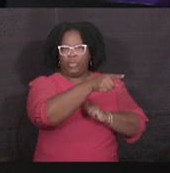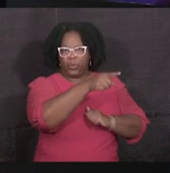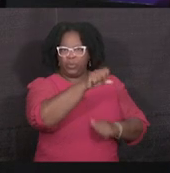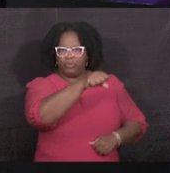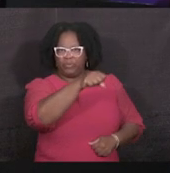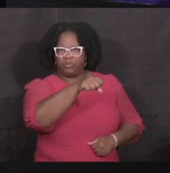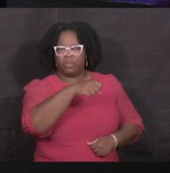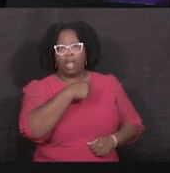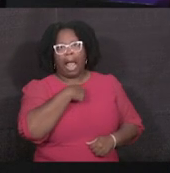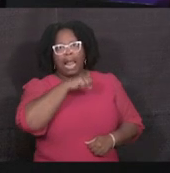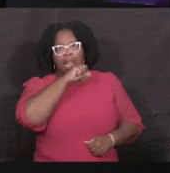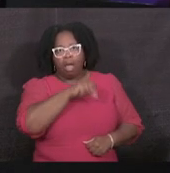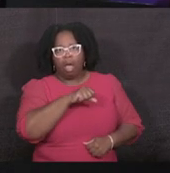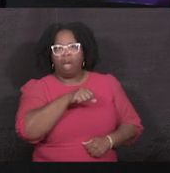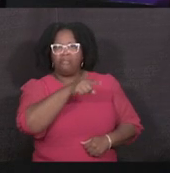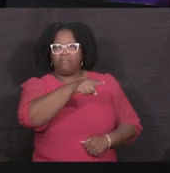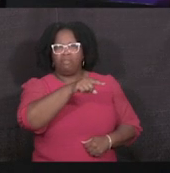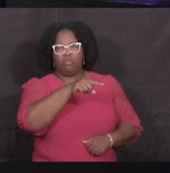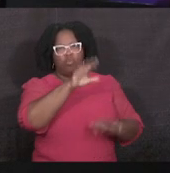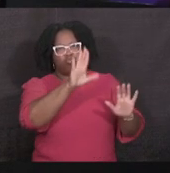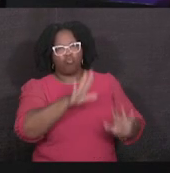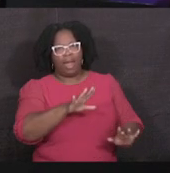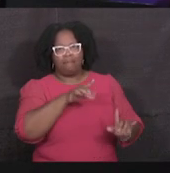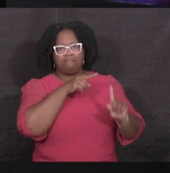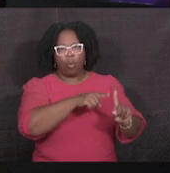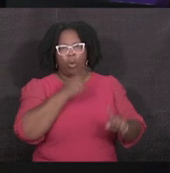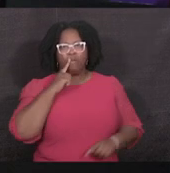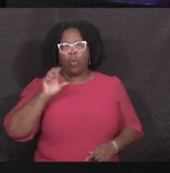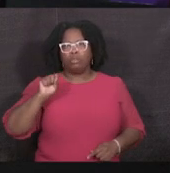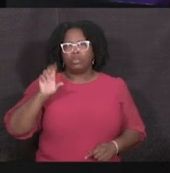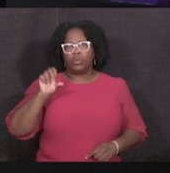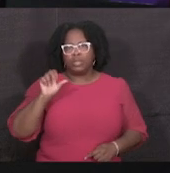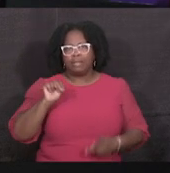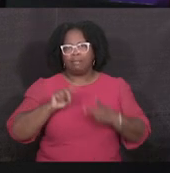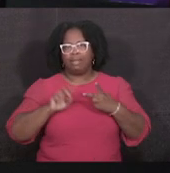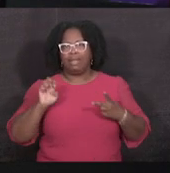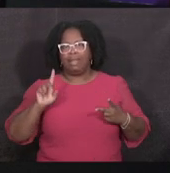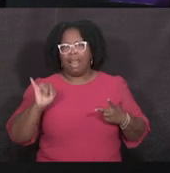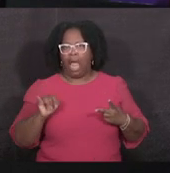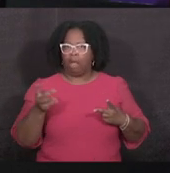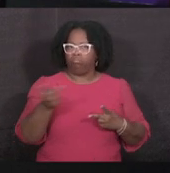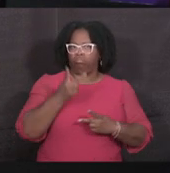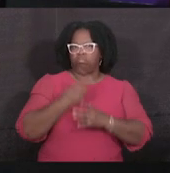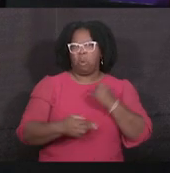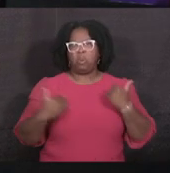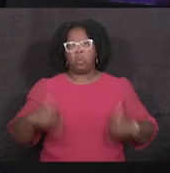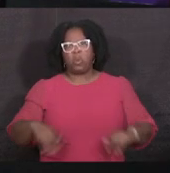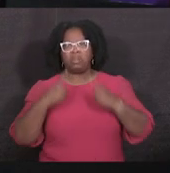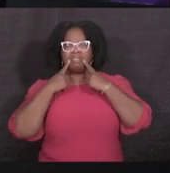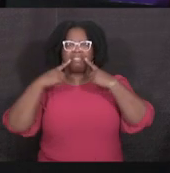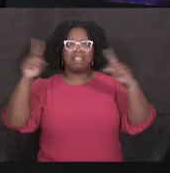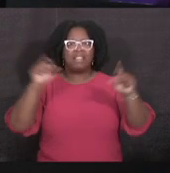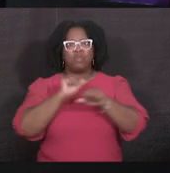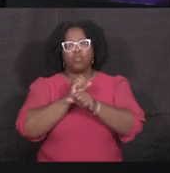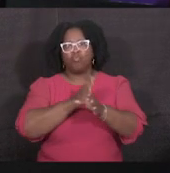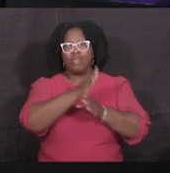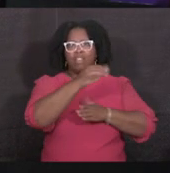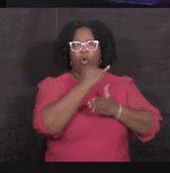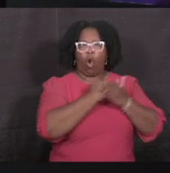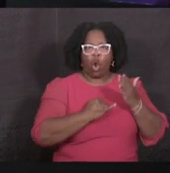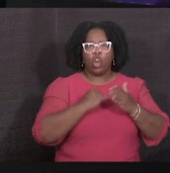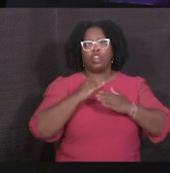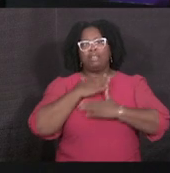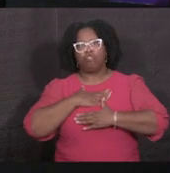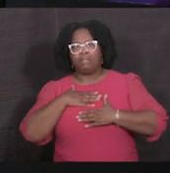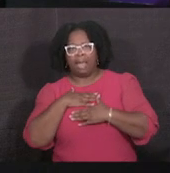would actually love that it brings up a great point for Susan and Eli. You both have had very successful careers in arts and entertainment industries, which I think